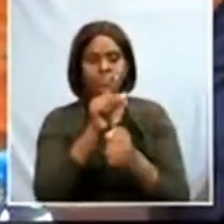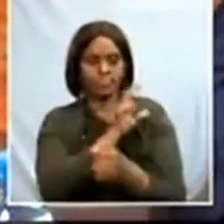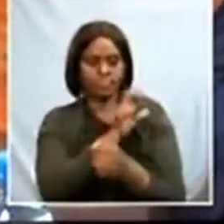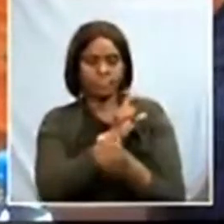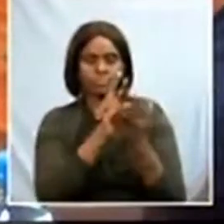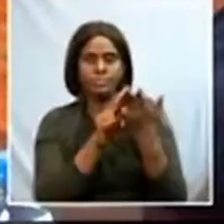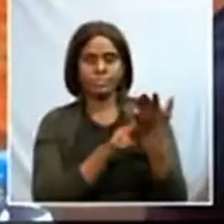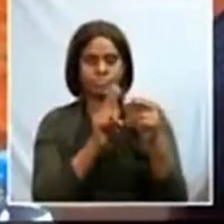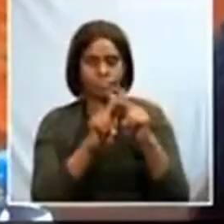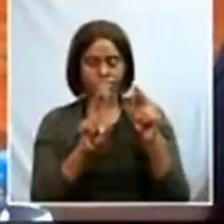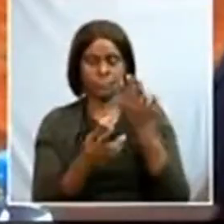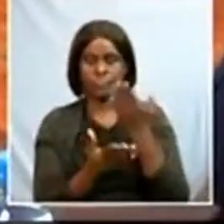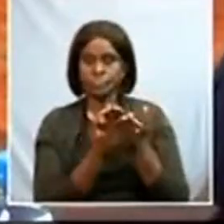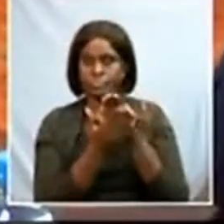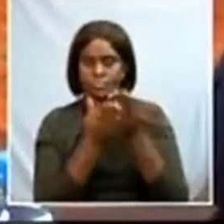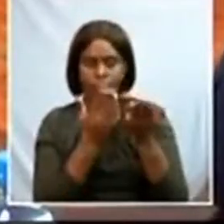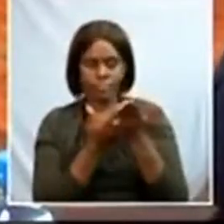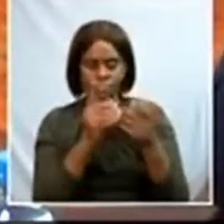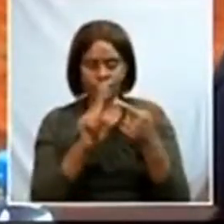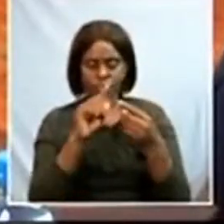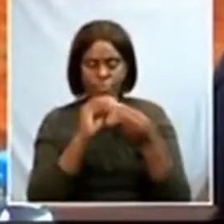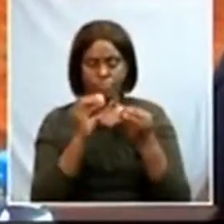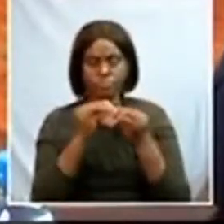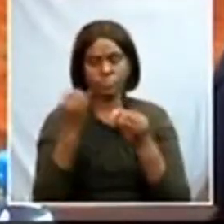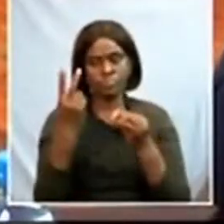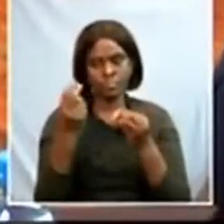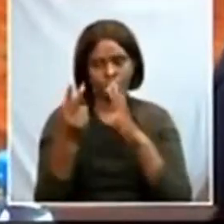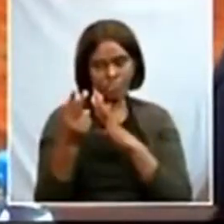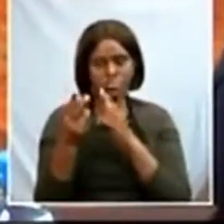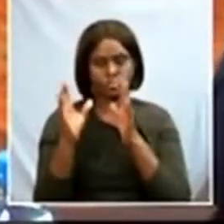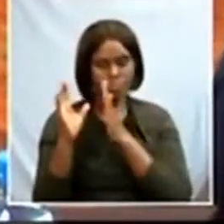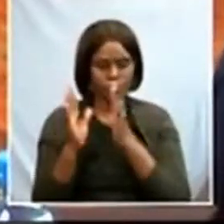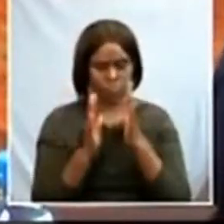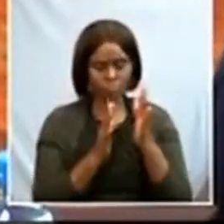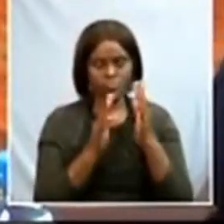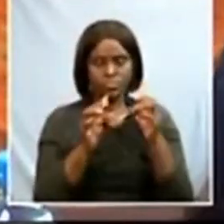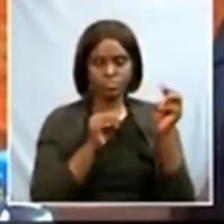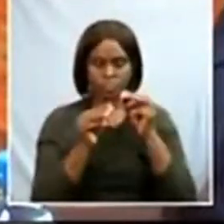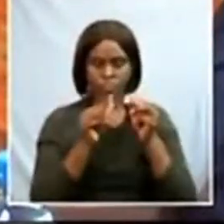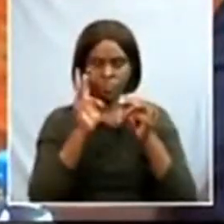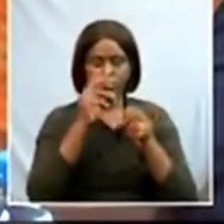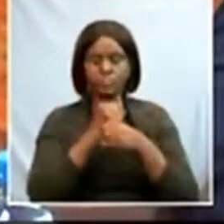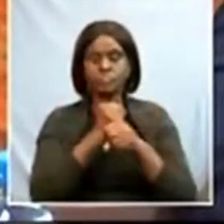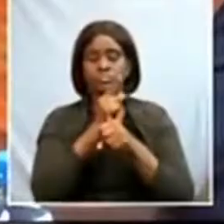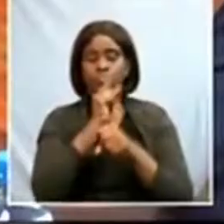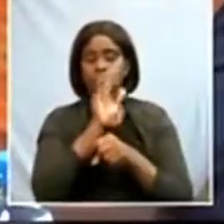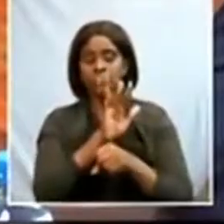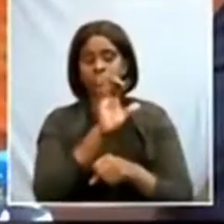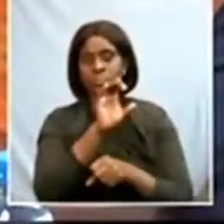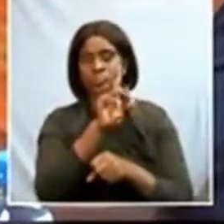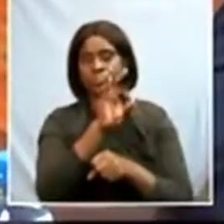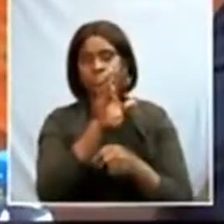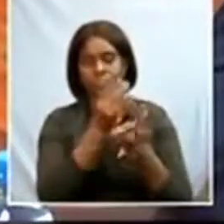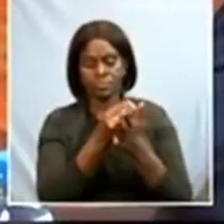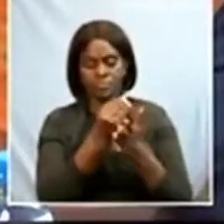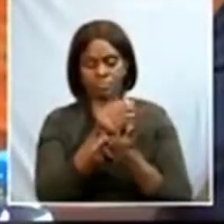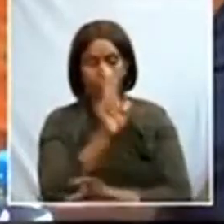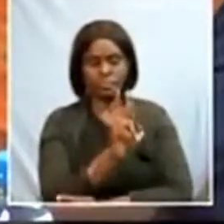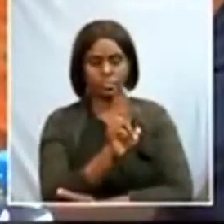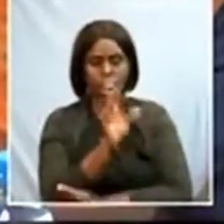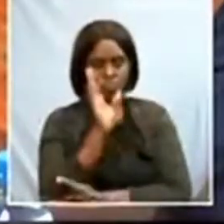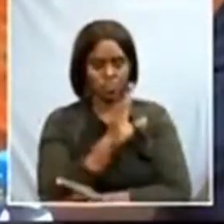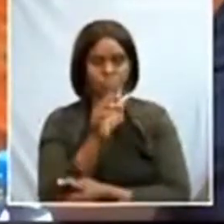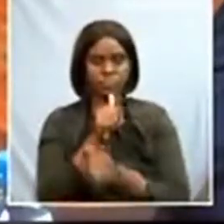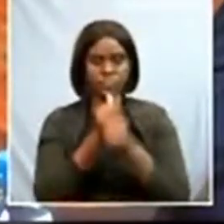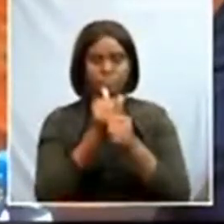report, Chair, is attached to on Appendix 12. The major measure, management to ensure that CDF funds are utilized as